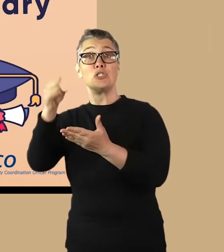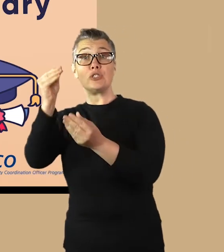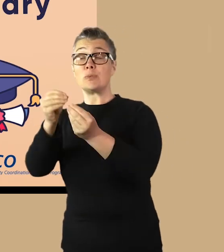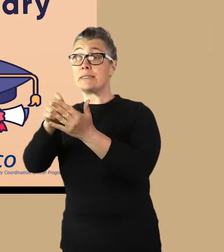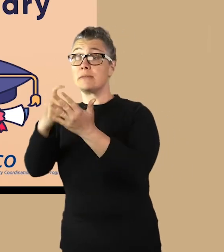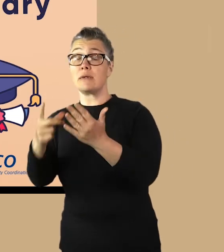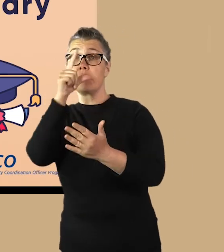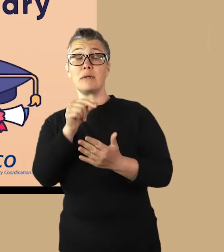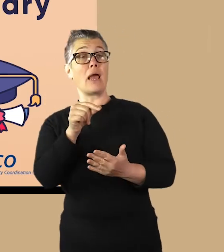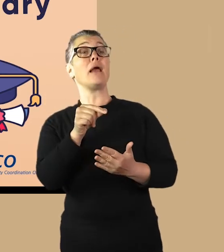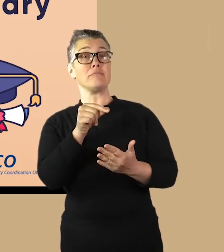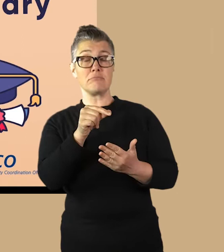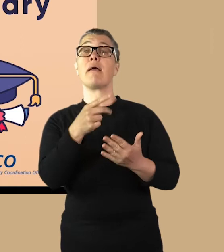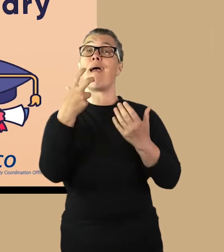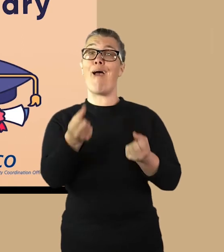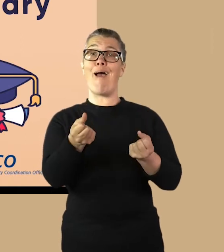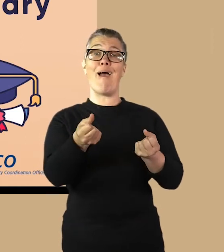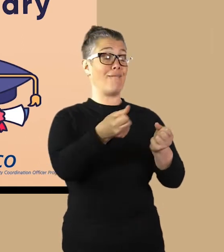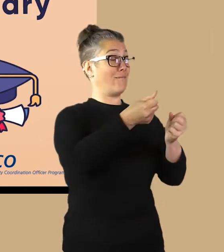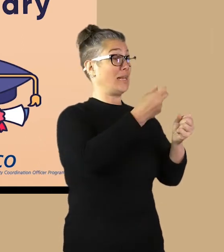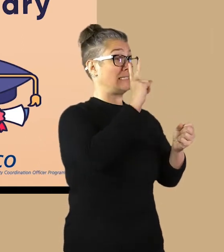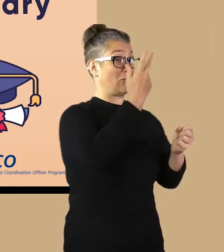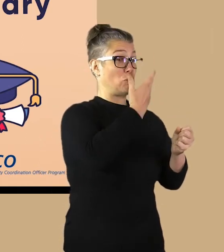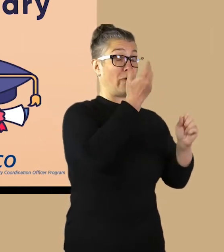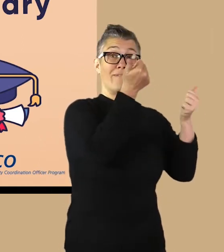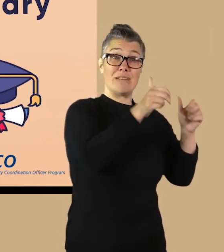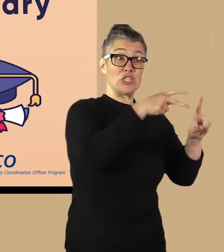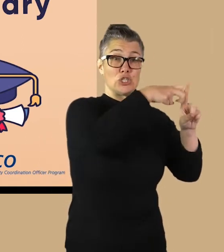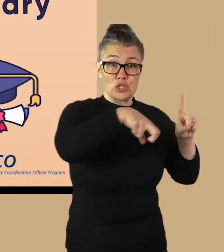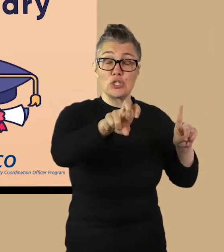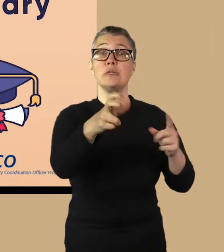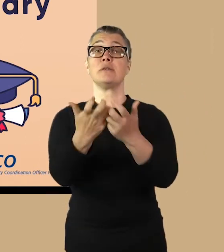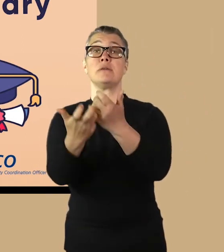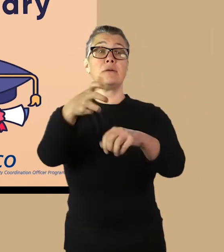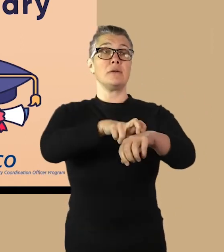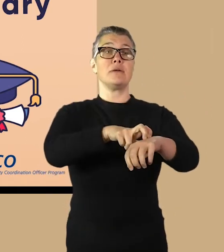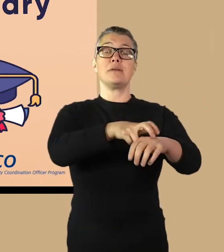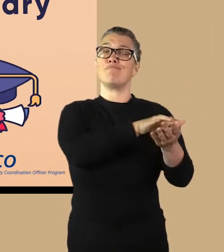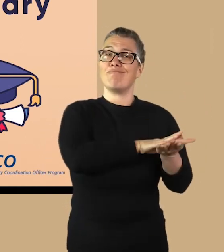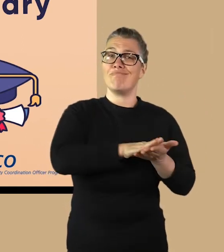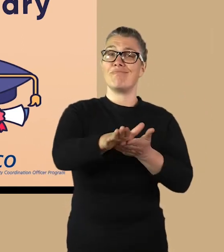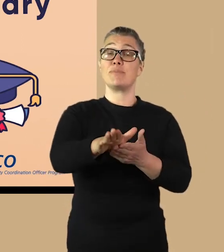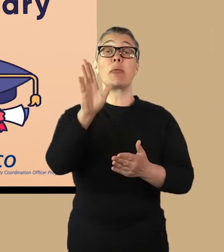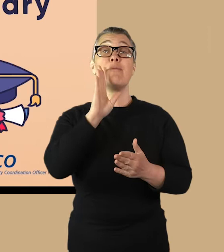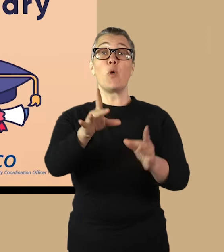so that students with disability can experience a smoother transition from secondary school into tertiary education.